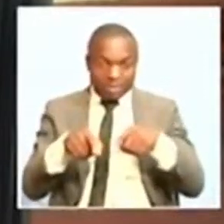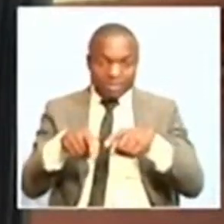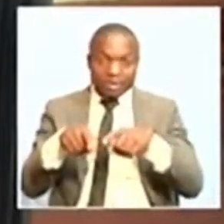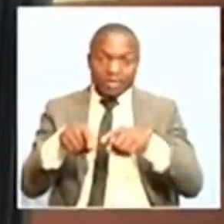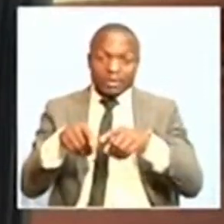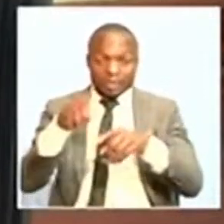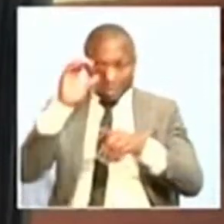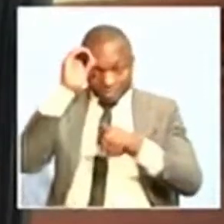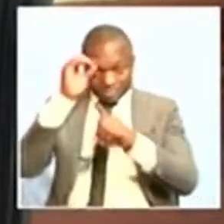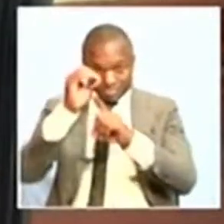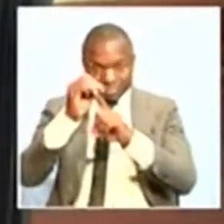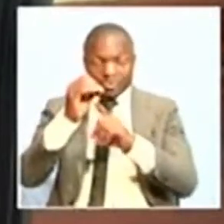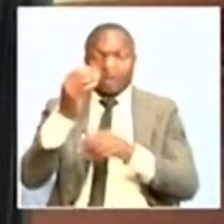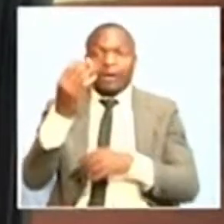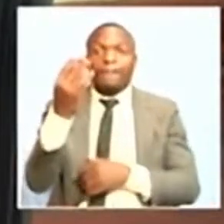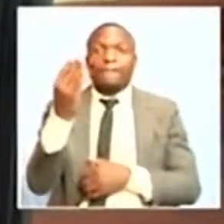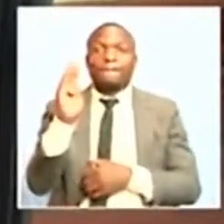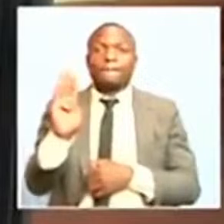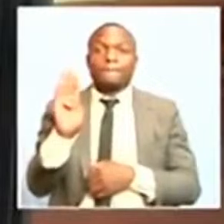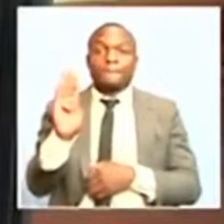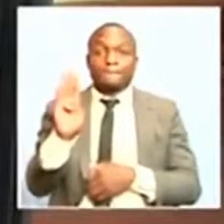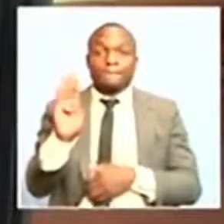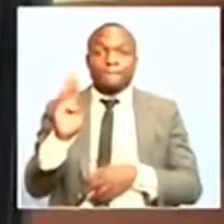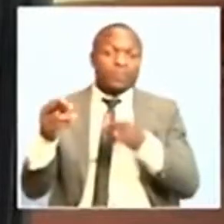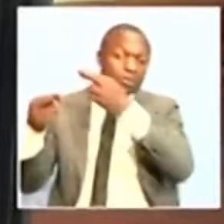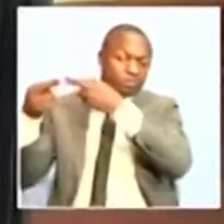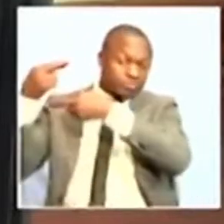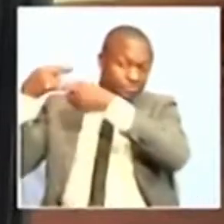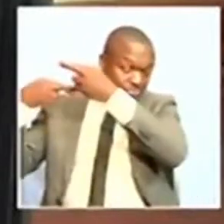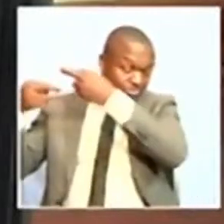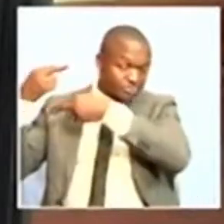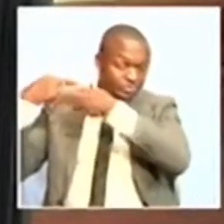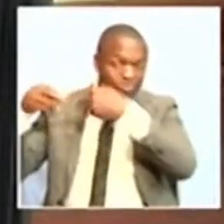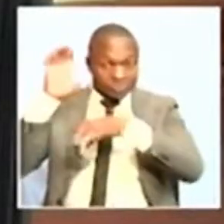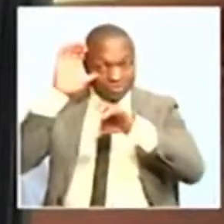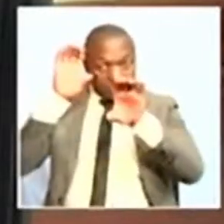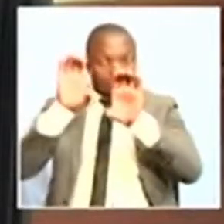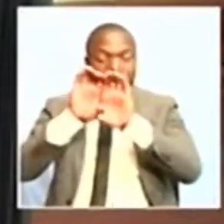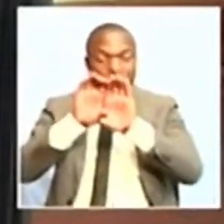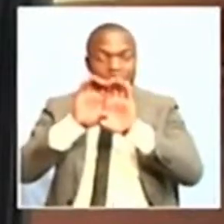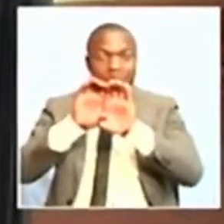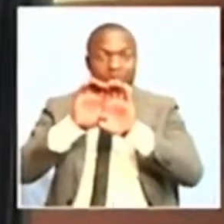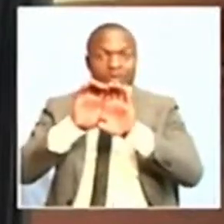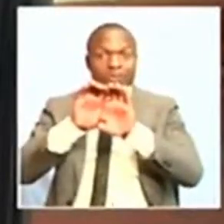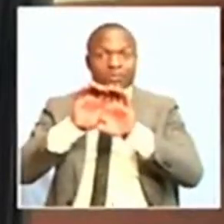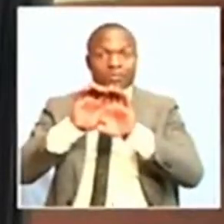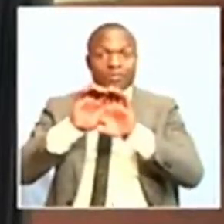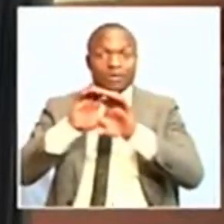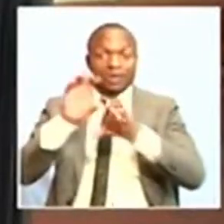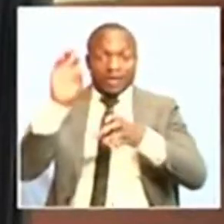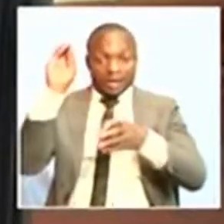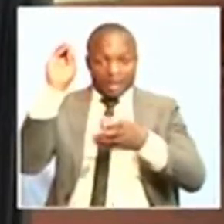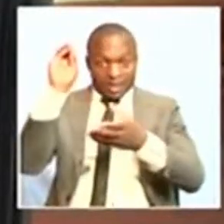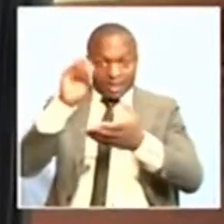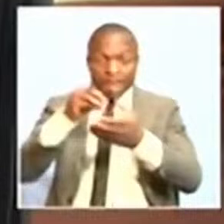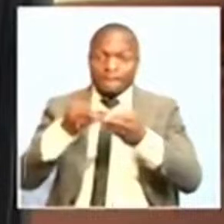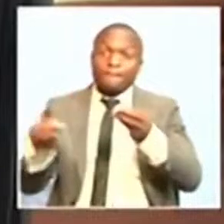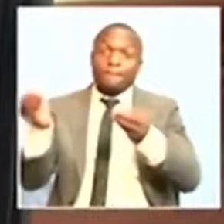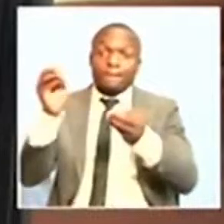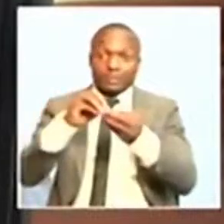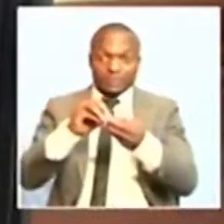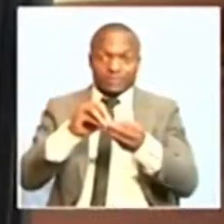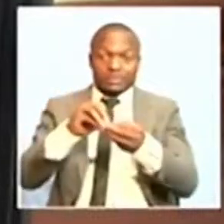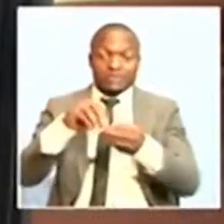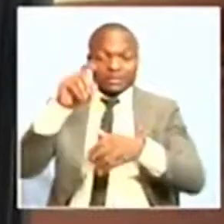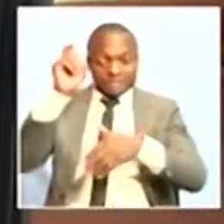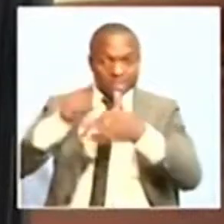objective B, which speaks to the revision of conditions for input tax claims or deduction. Now this is very